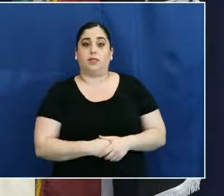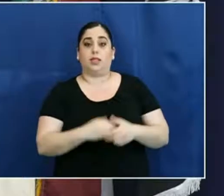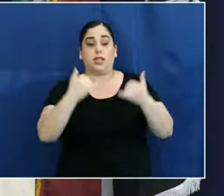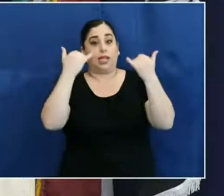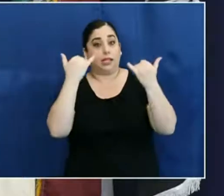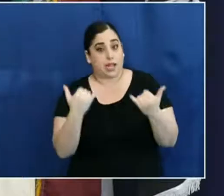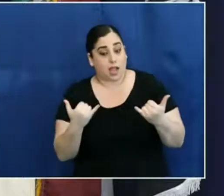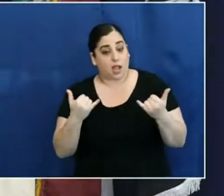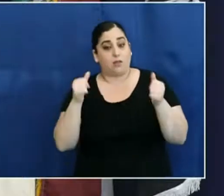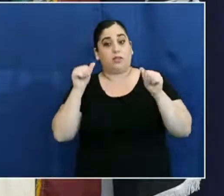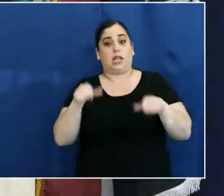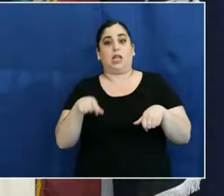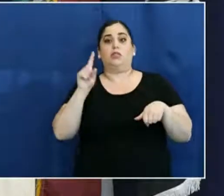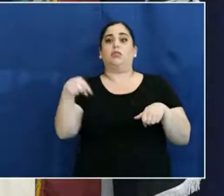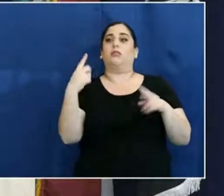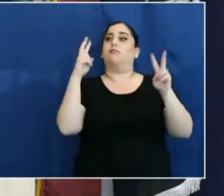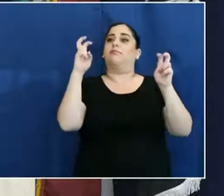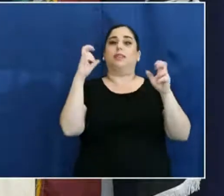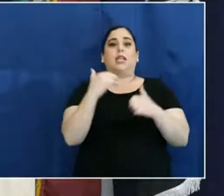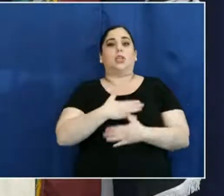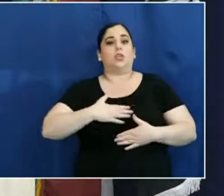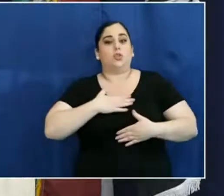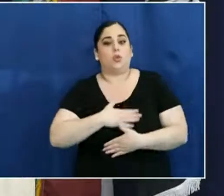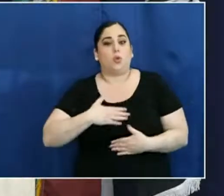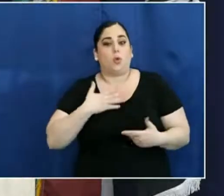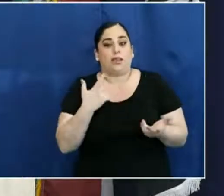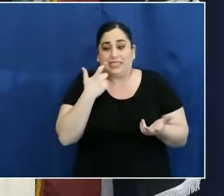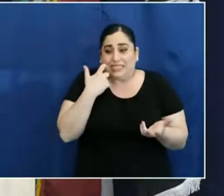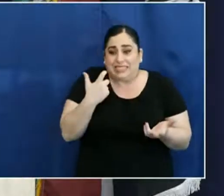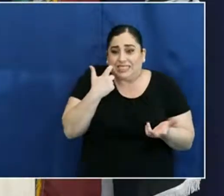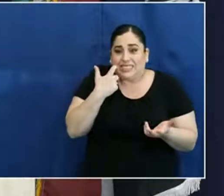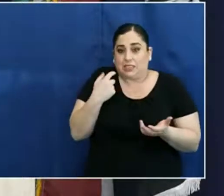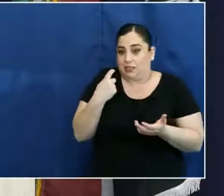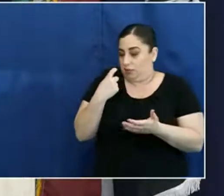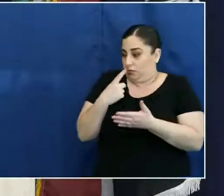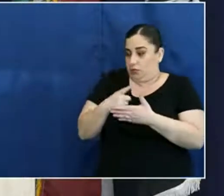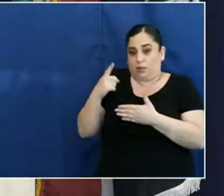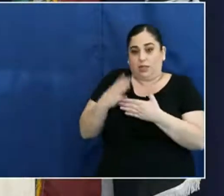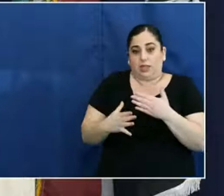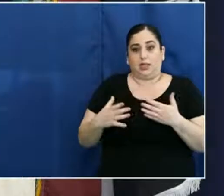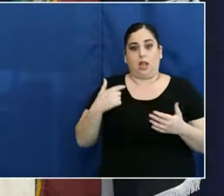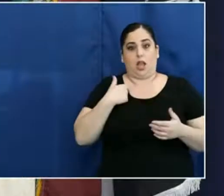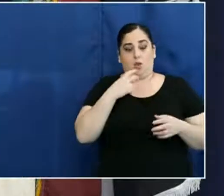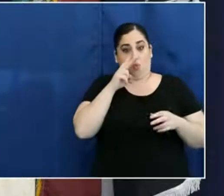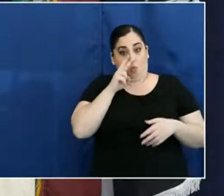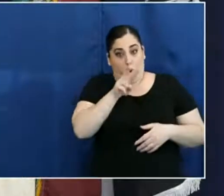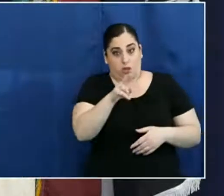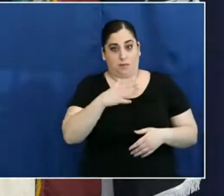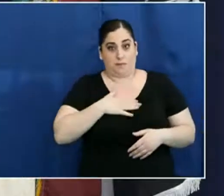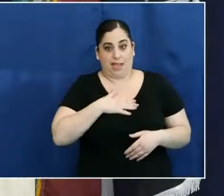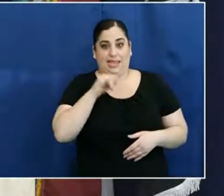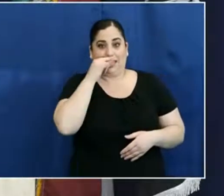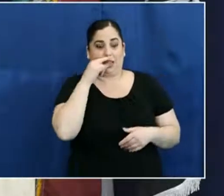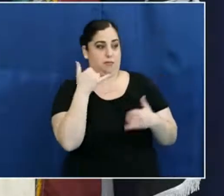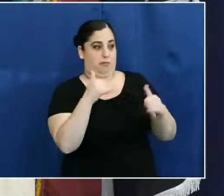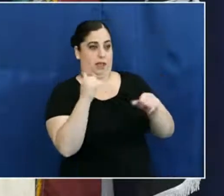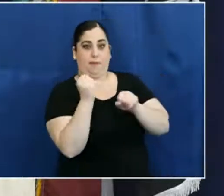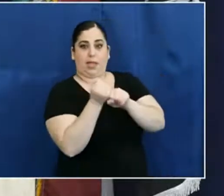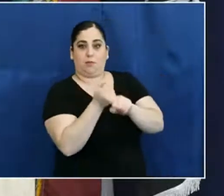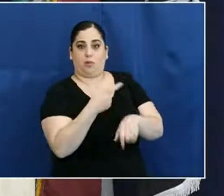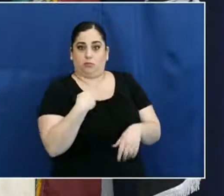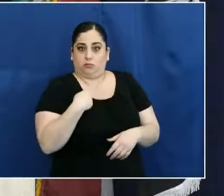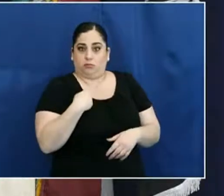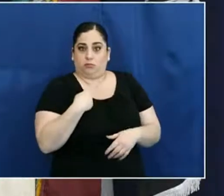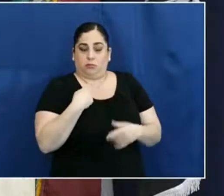to go watch my kids play baseball, and we did it safely and we did it responsibly. But we want people to continue to do that safely